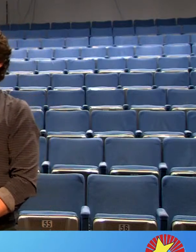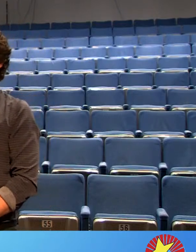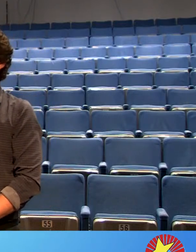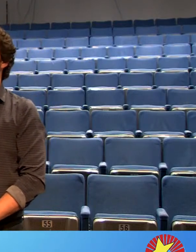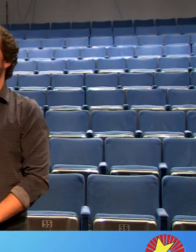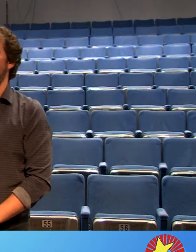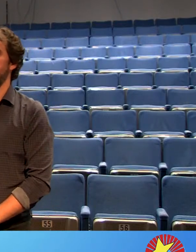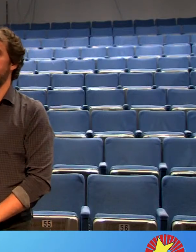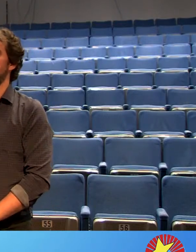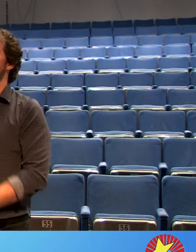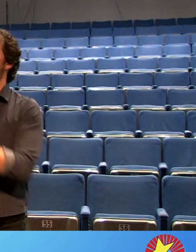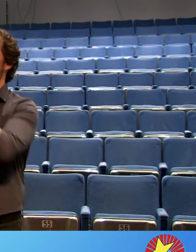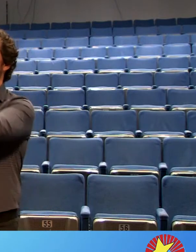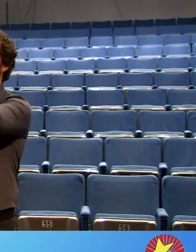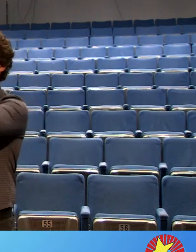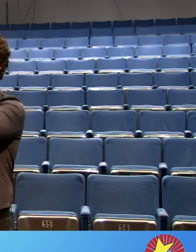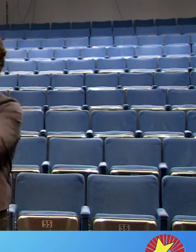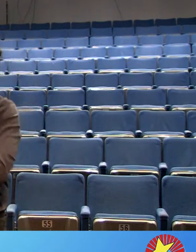$152.2.